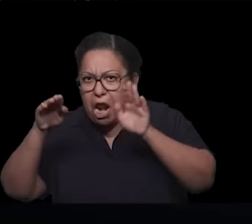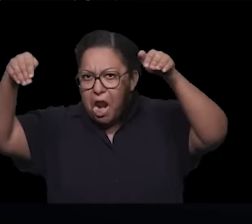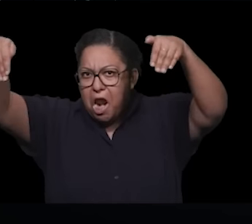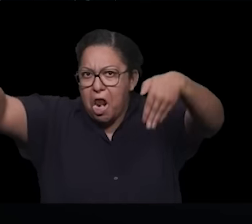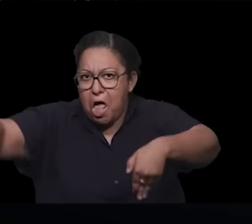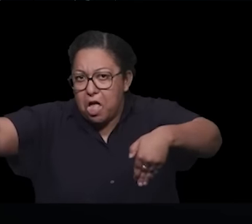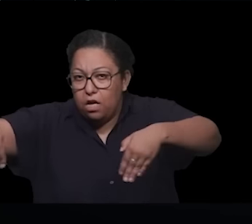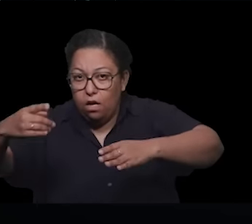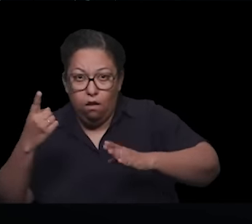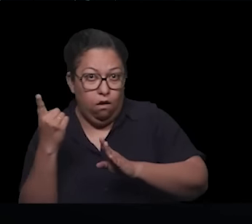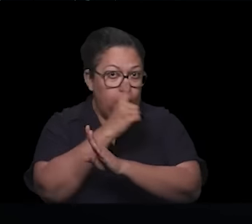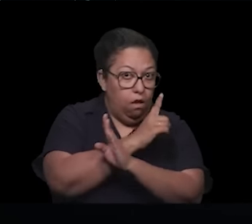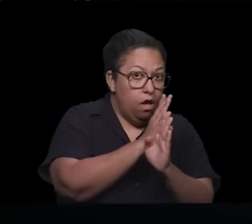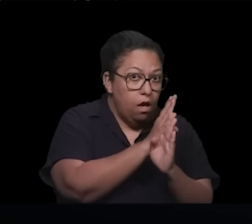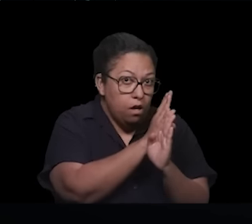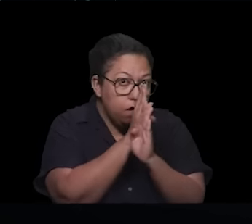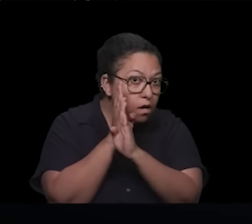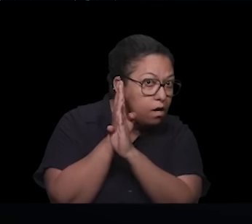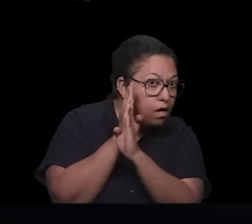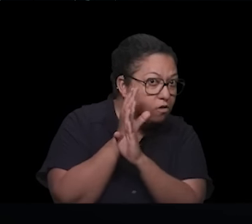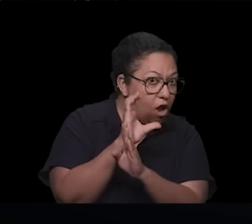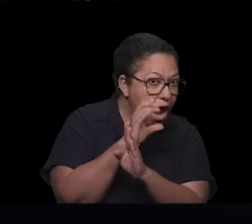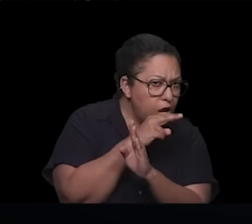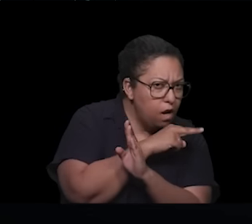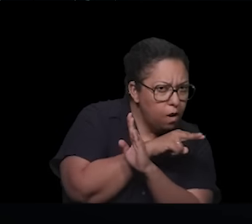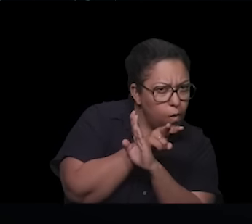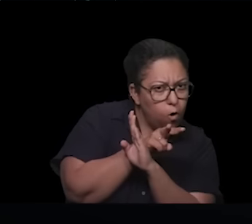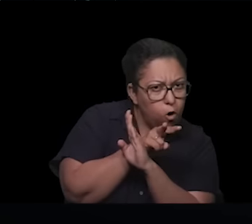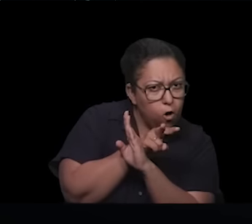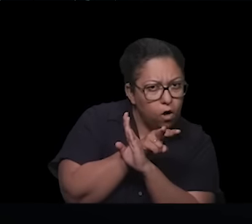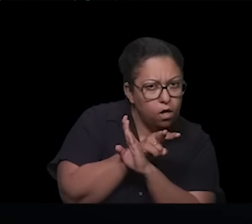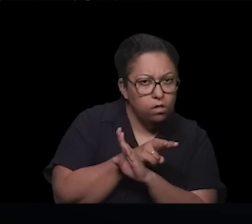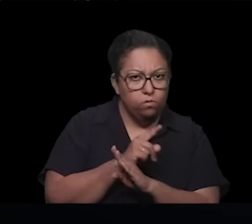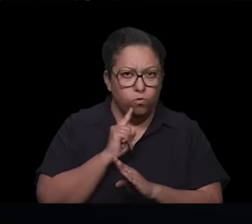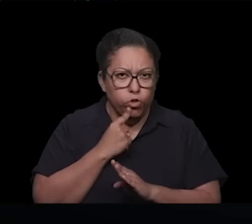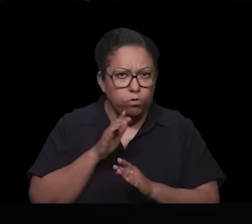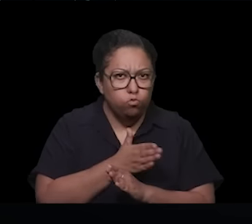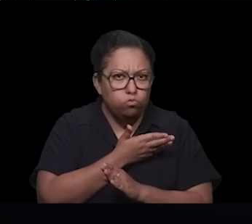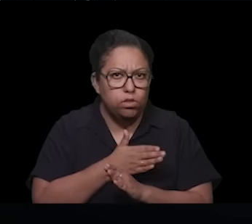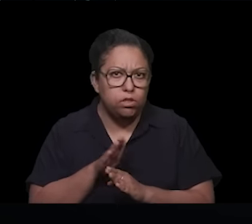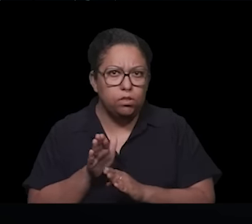leg. On her side, Chani waits with a weapon on her shoulder.